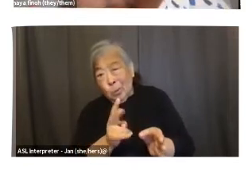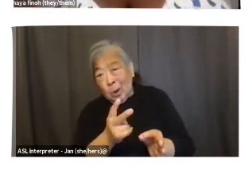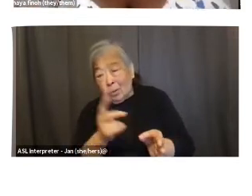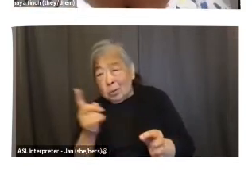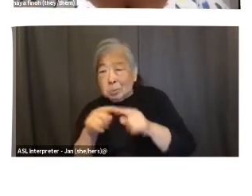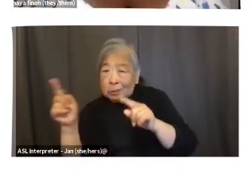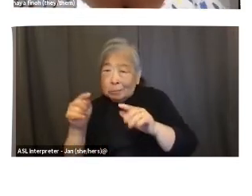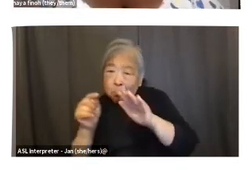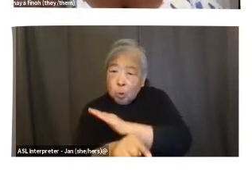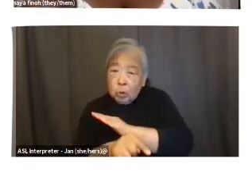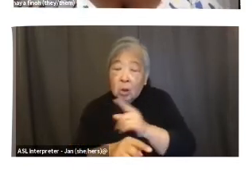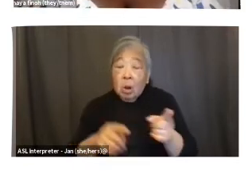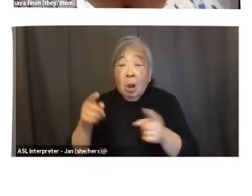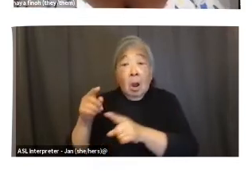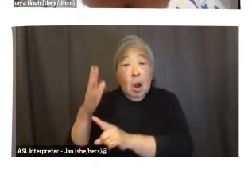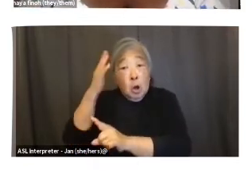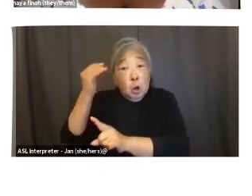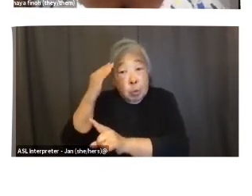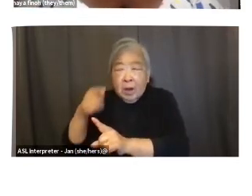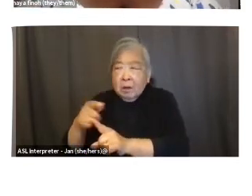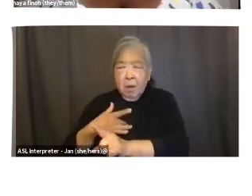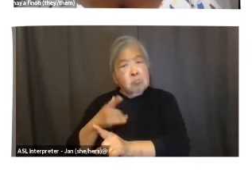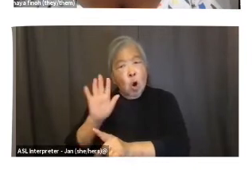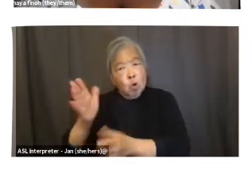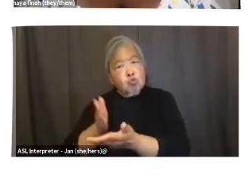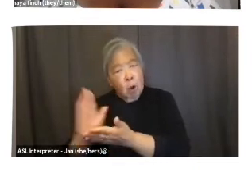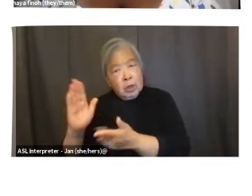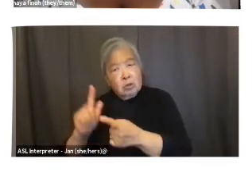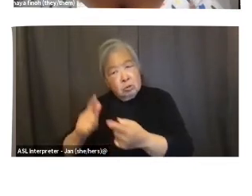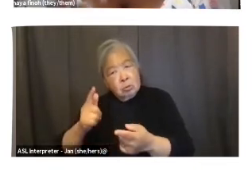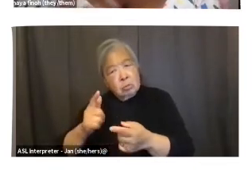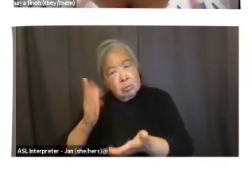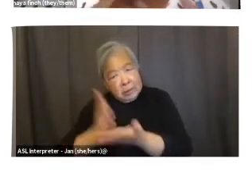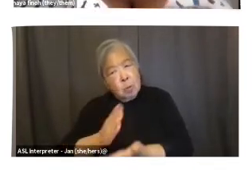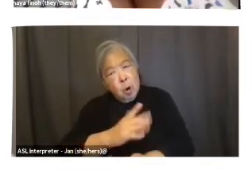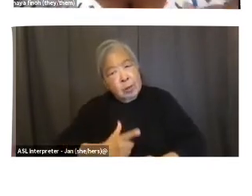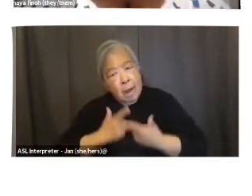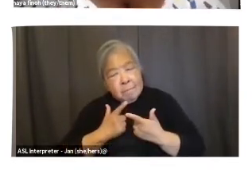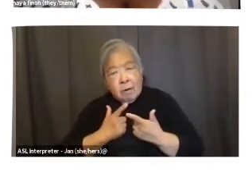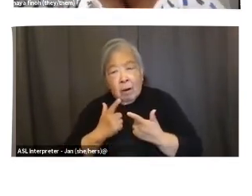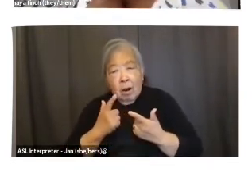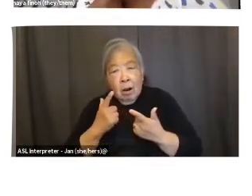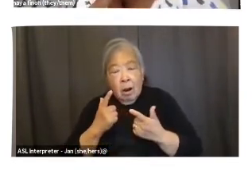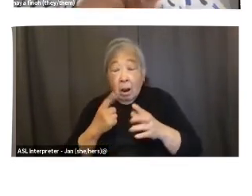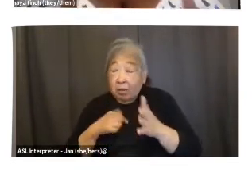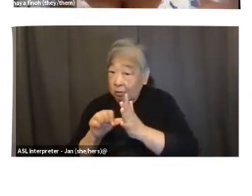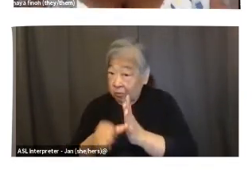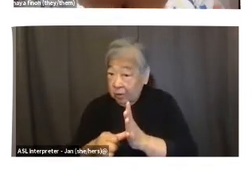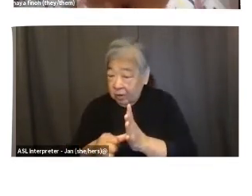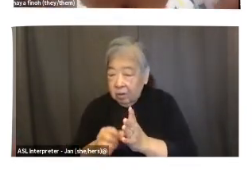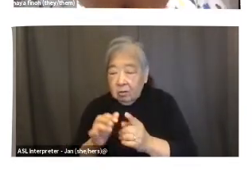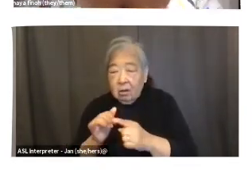that Latasha's killer felt that it was within her right to end Latasha's life for an item, I just have to emphasize